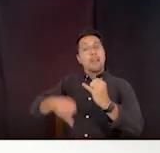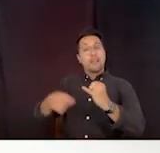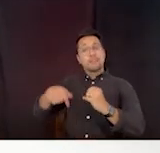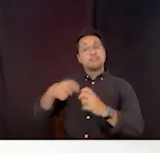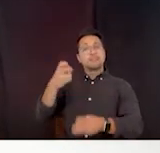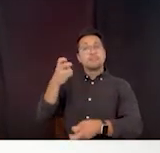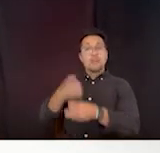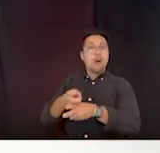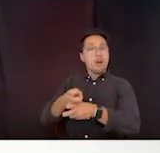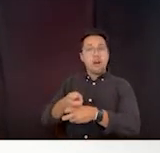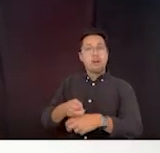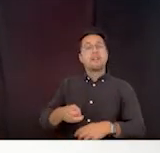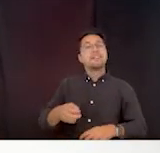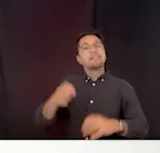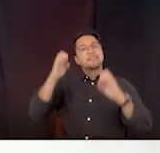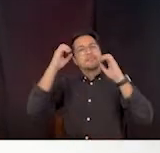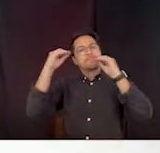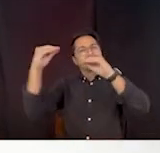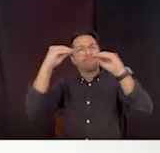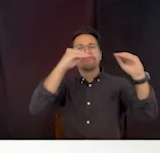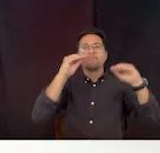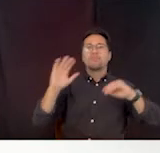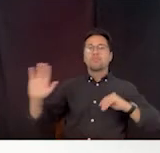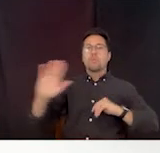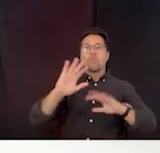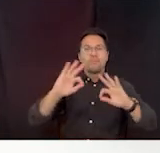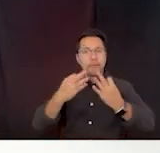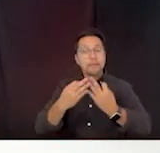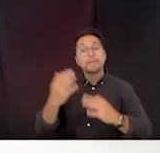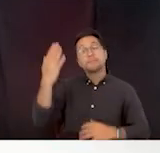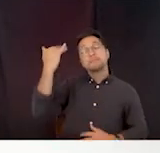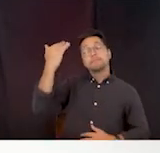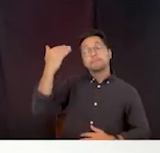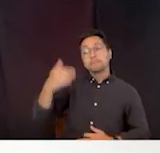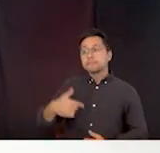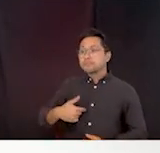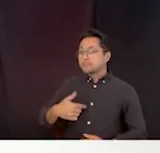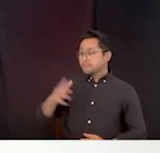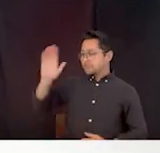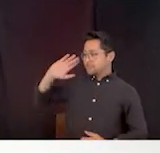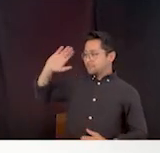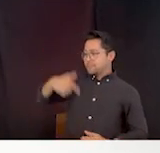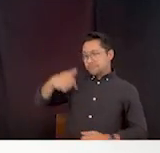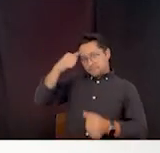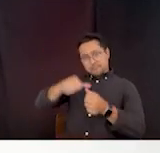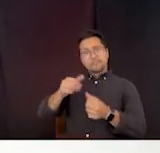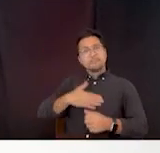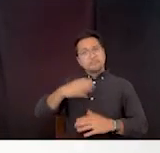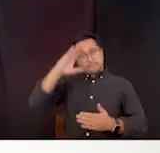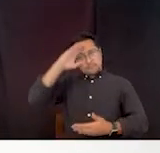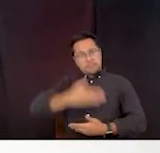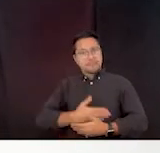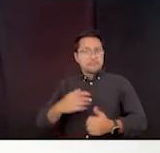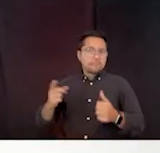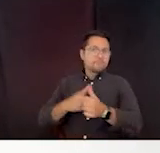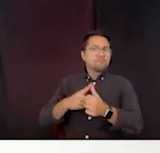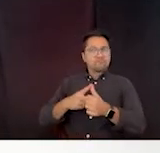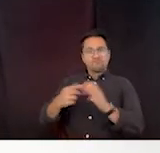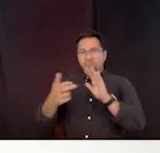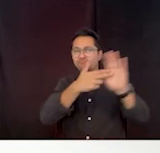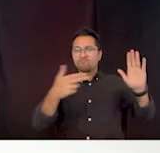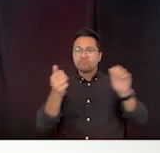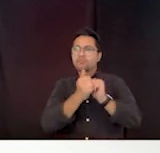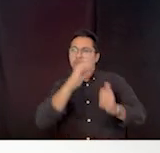do, and that's educating your family. Because I remember when my son was first diagnosed with autism,